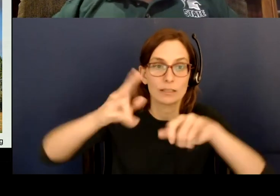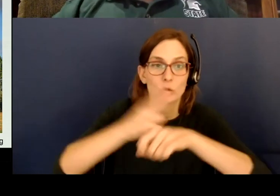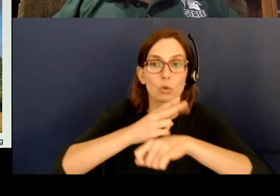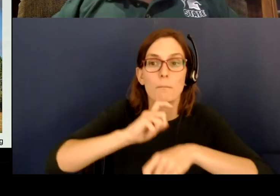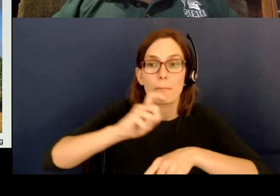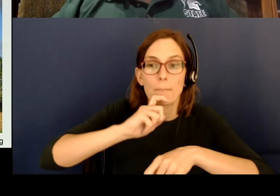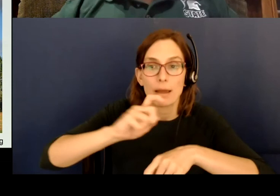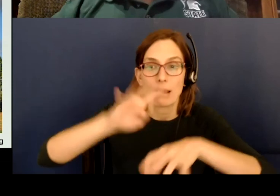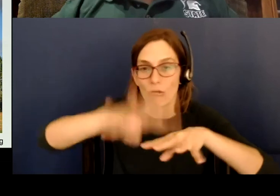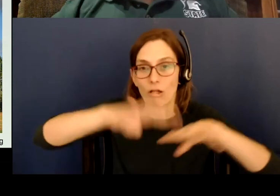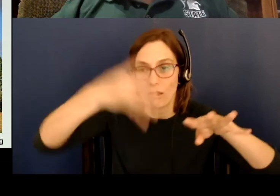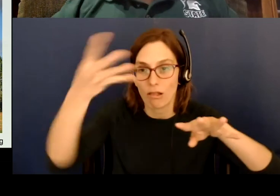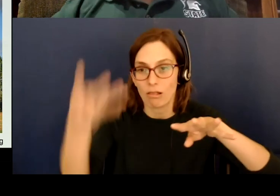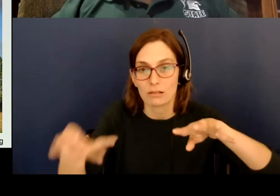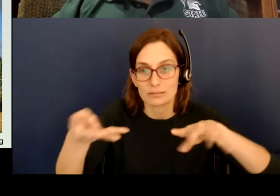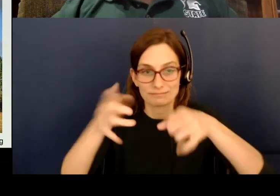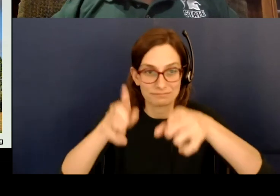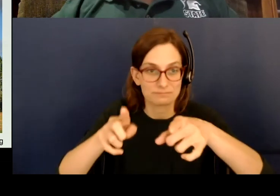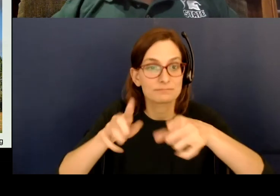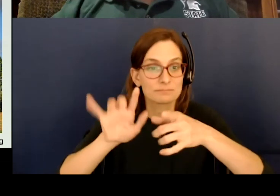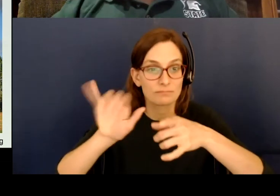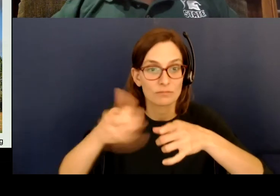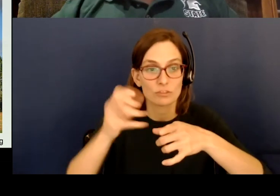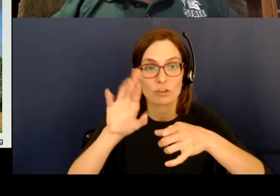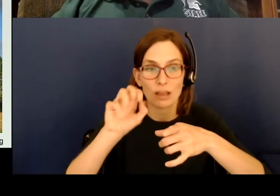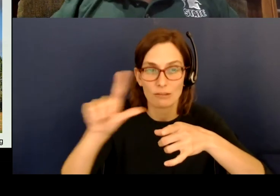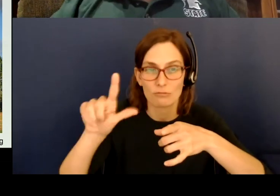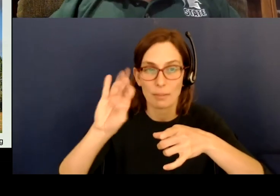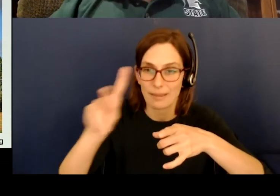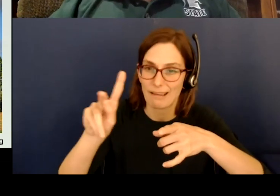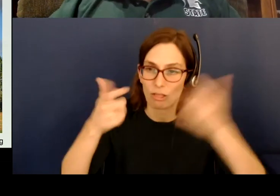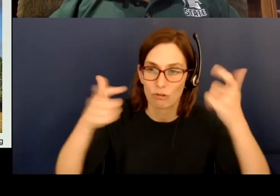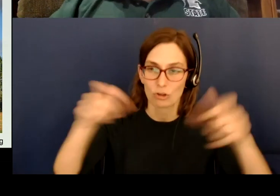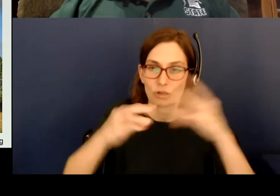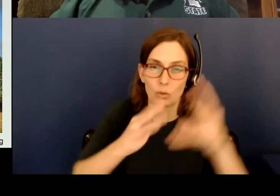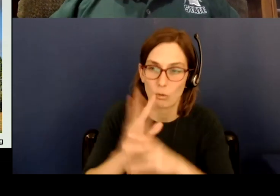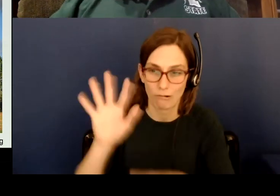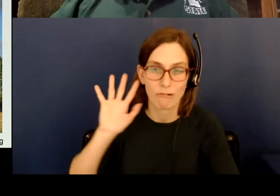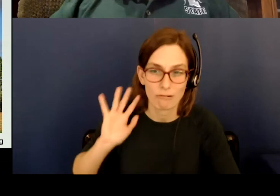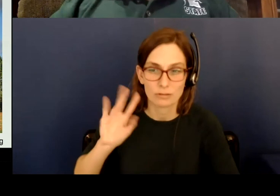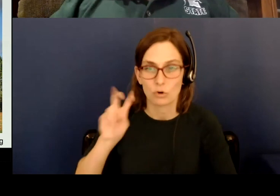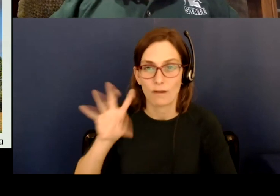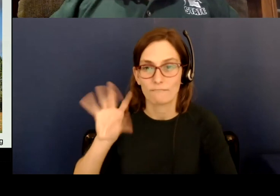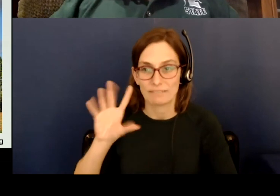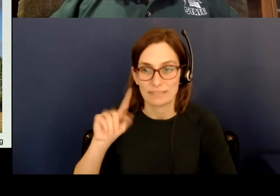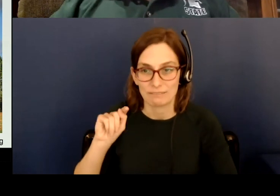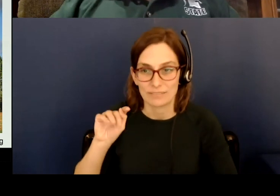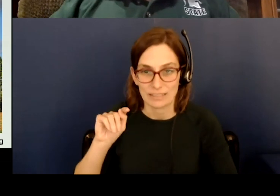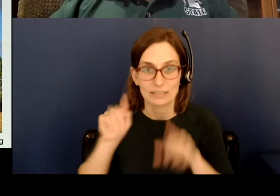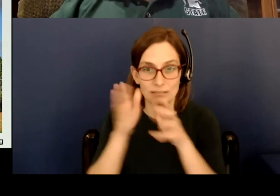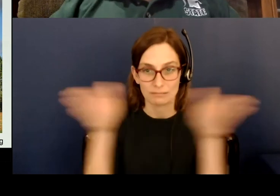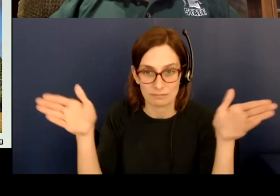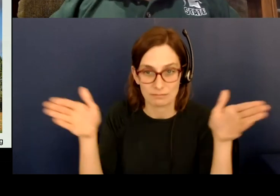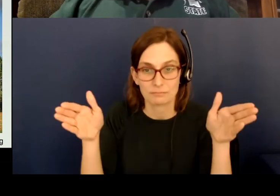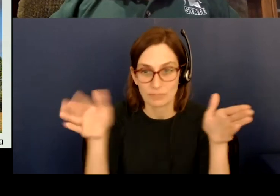can be really large. This is the Jodrell Bank. It was the largest in the world at one time. It's 250 feet across. But this whole thing, as you can tell by